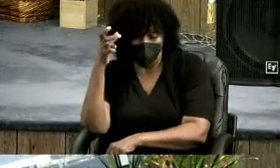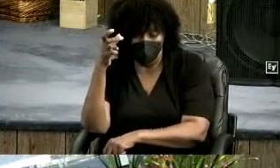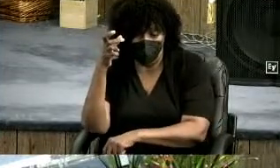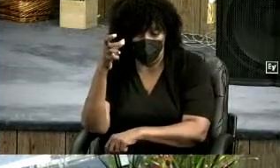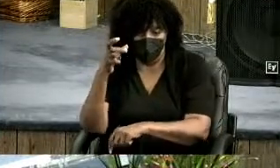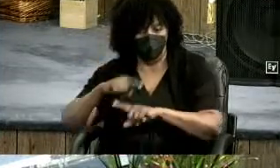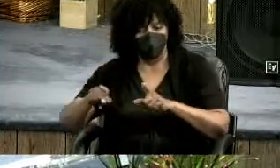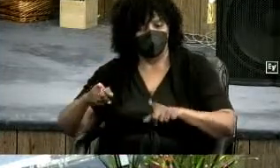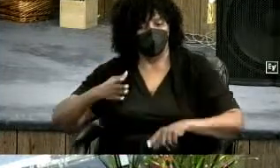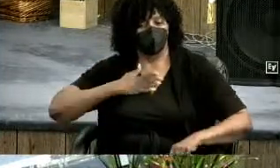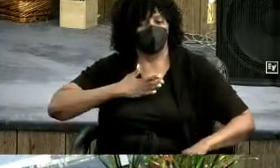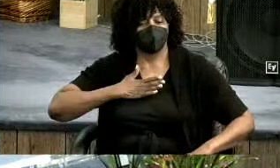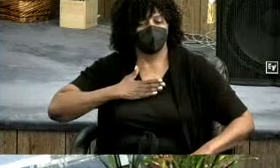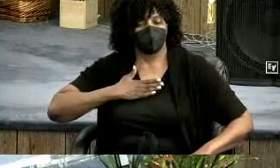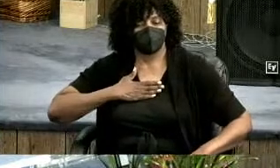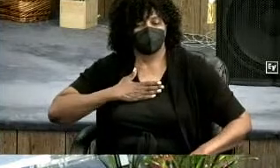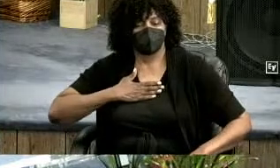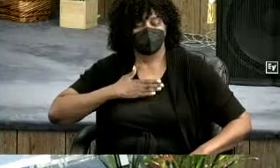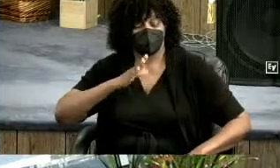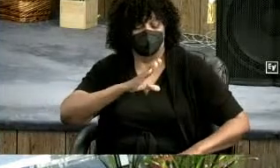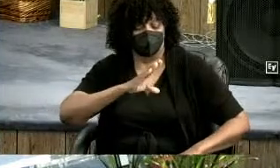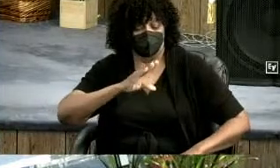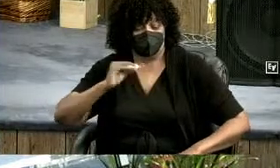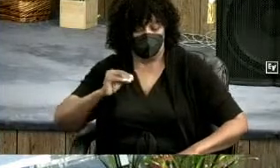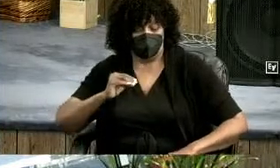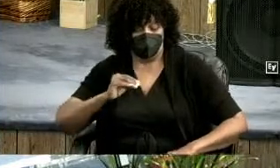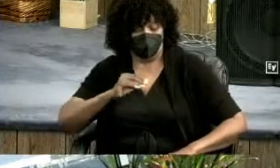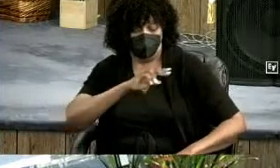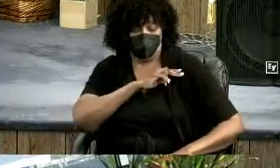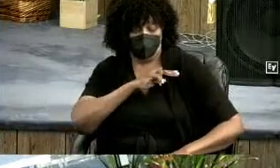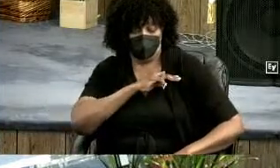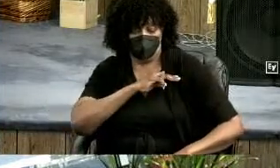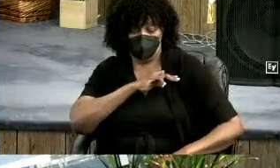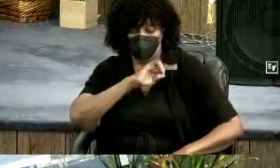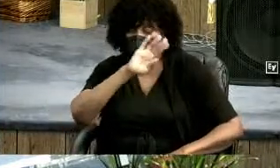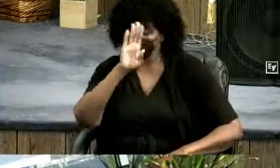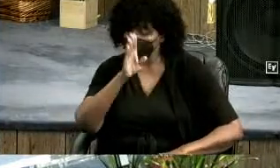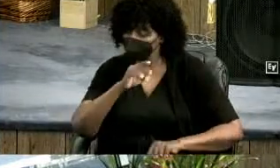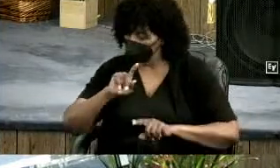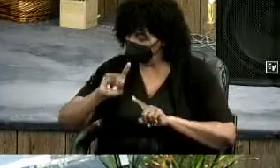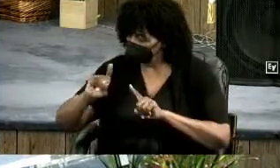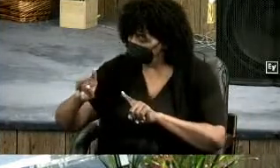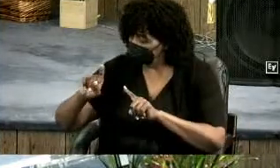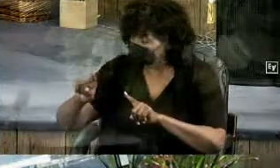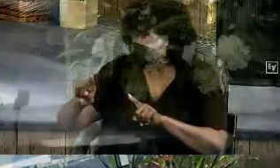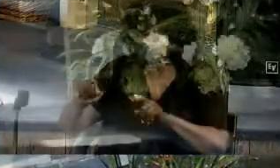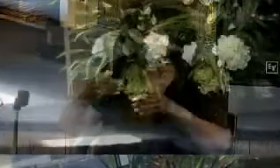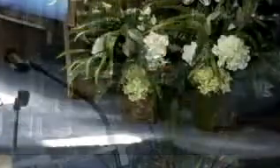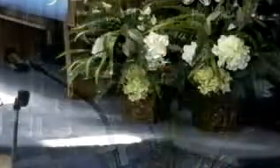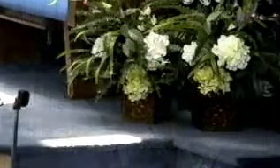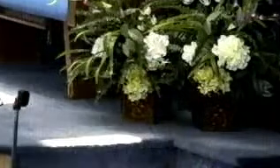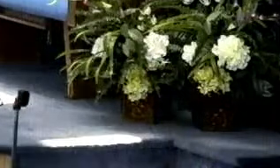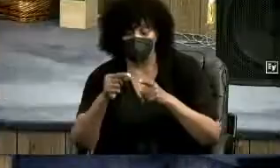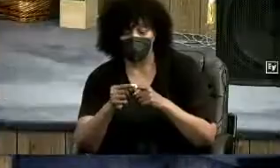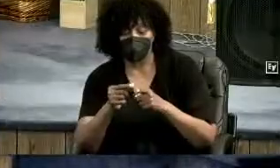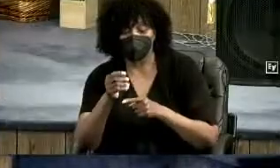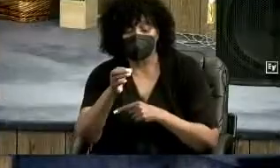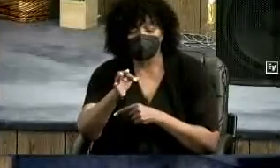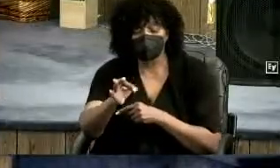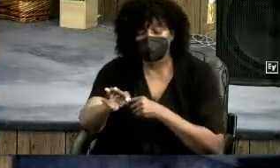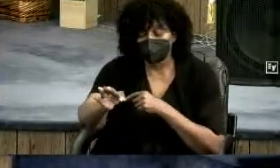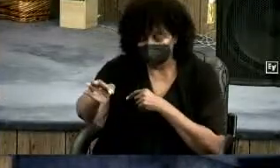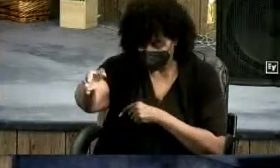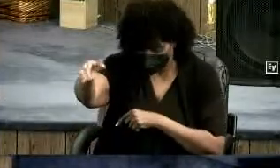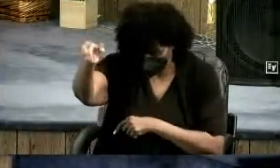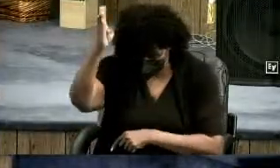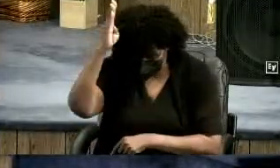still my child. And Nehemiah, though he had never been to the motherland, he has a word of God from the motherland, and he